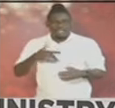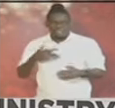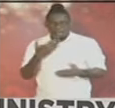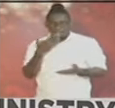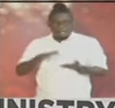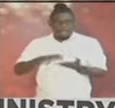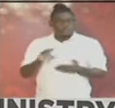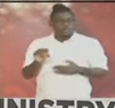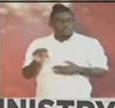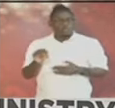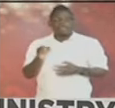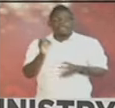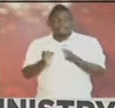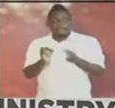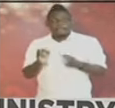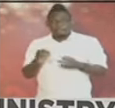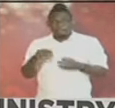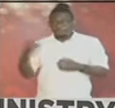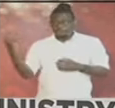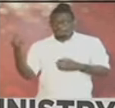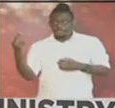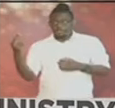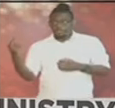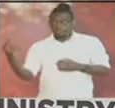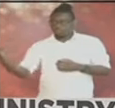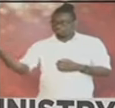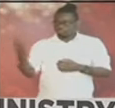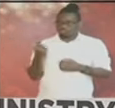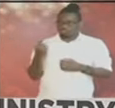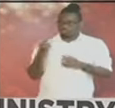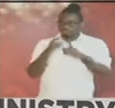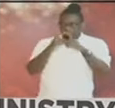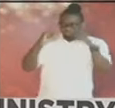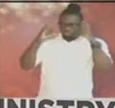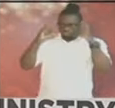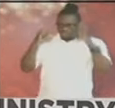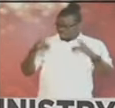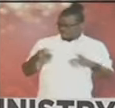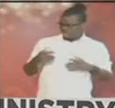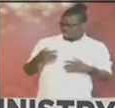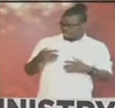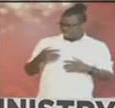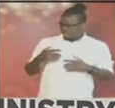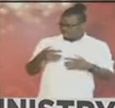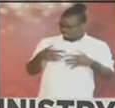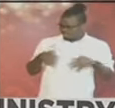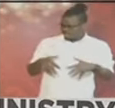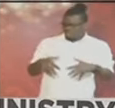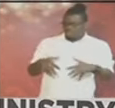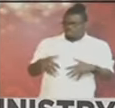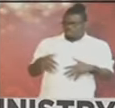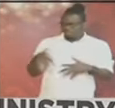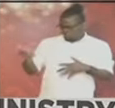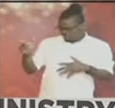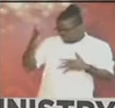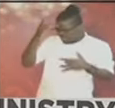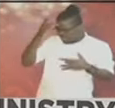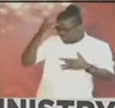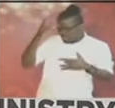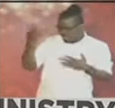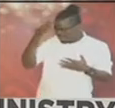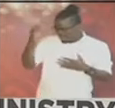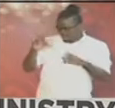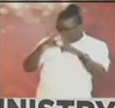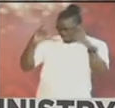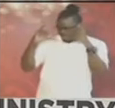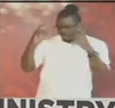masks in our presence. That is some of the feedback that we have been getting. In our county, we would have noted, when we had